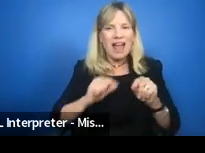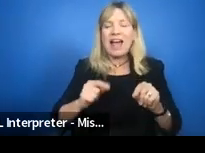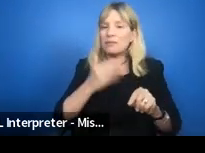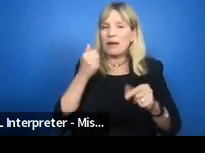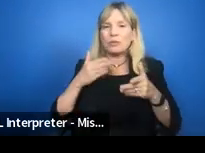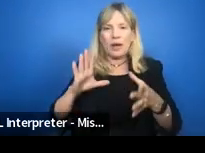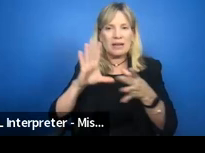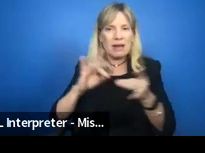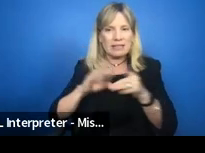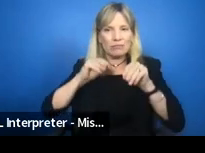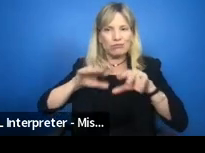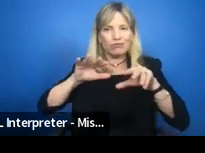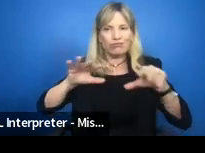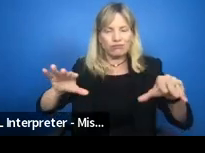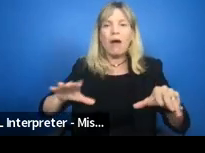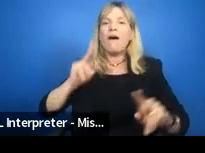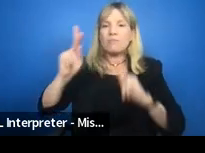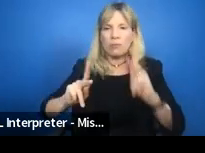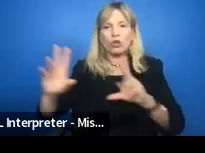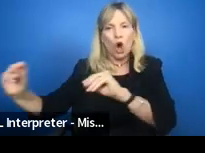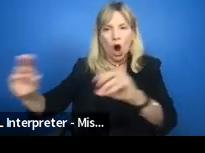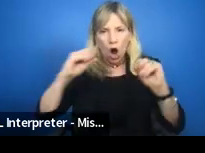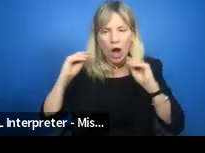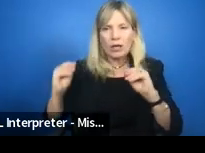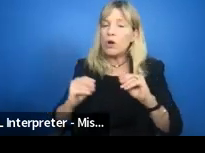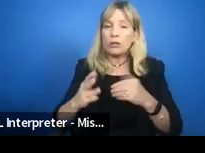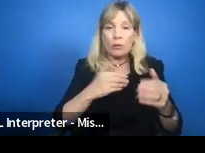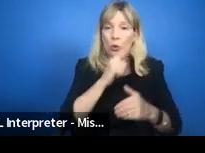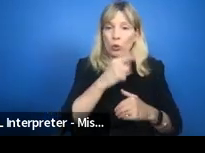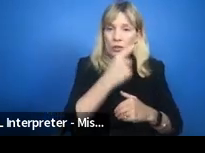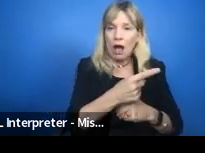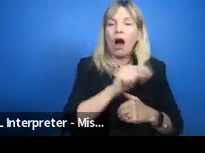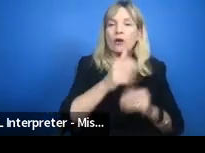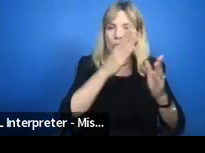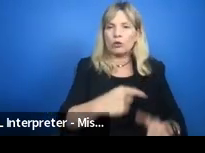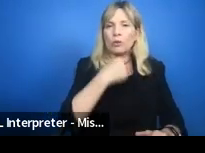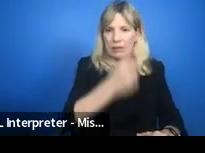message spread far and wide. No matter who you tell, the message will get to someone who needs it.